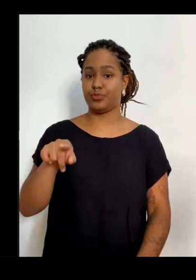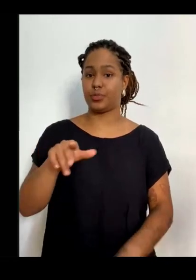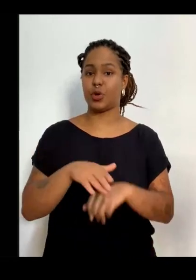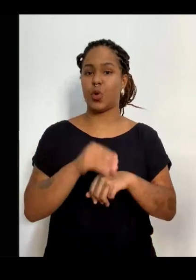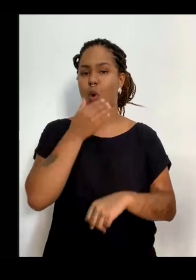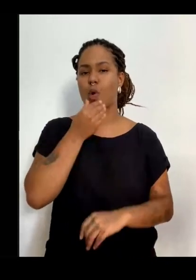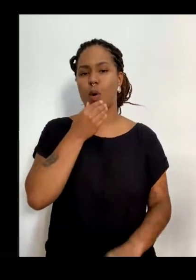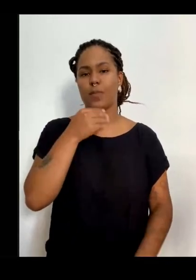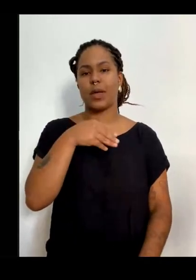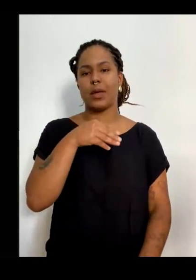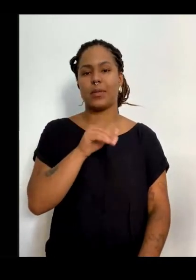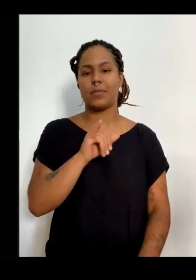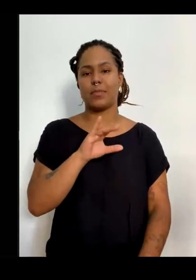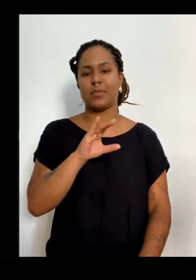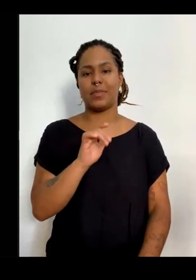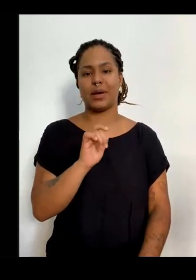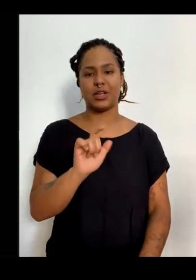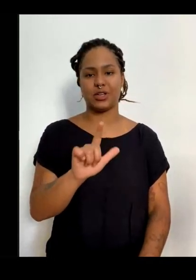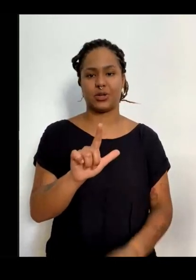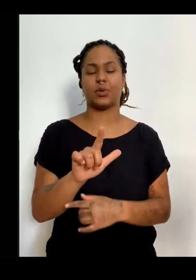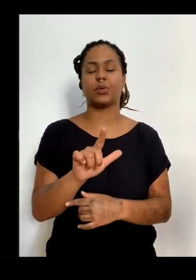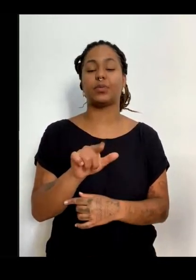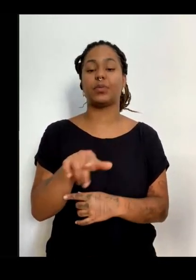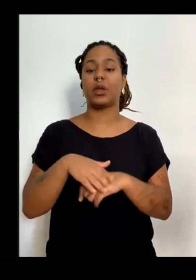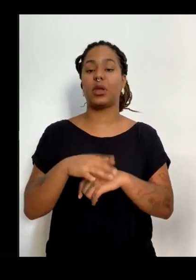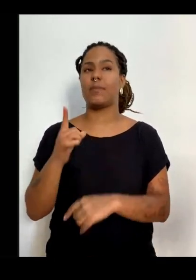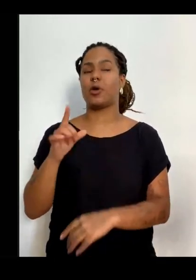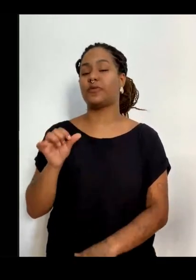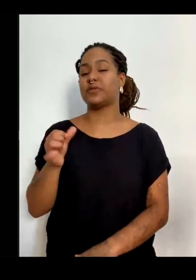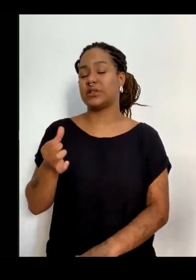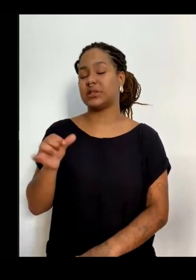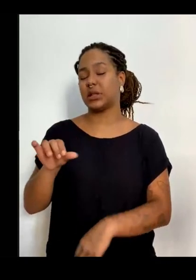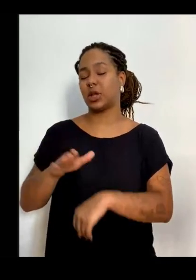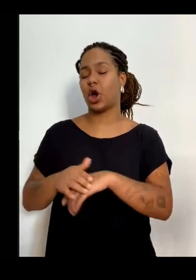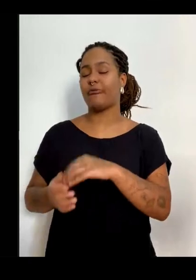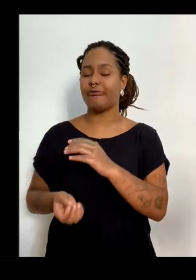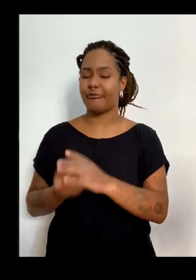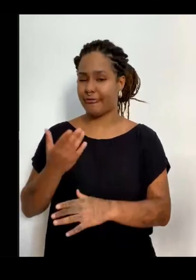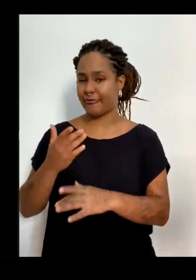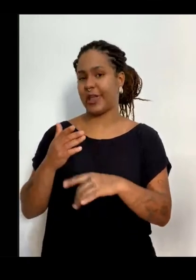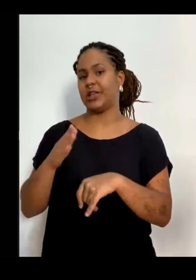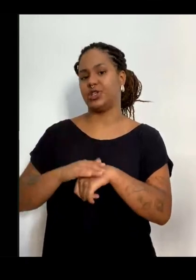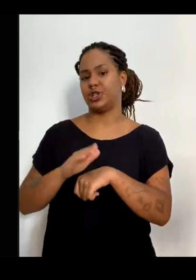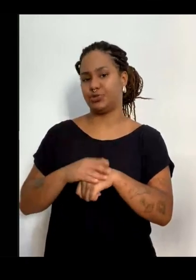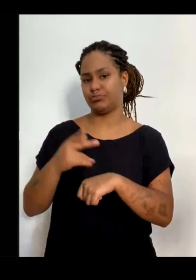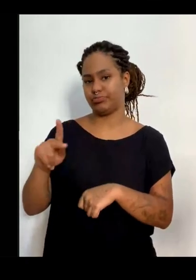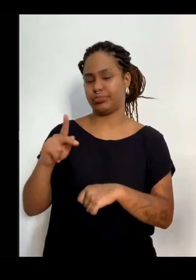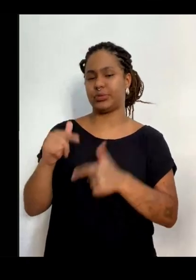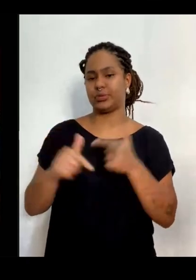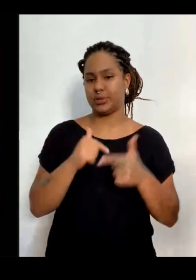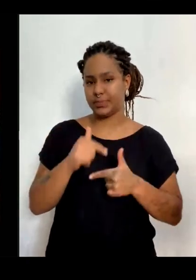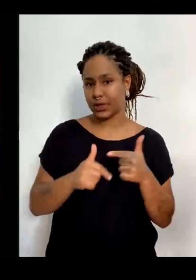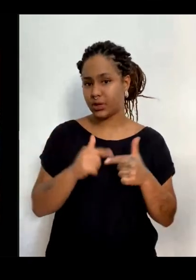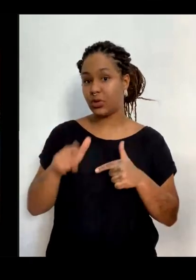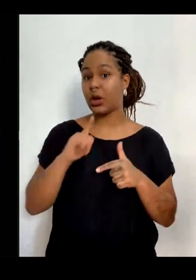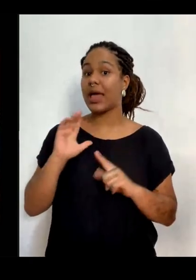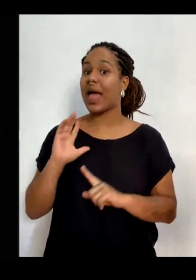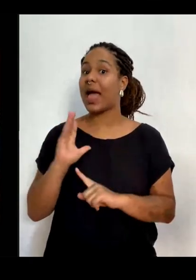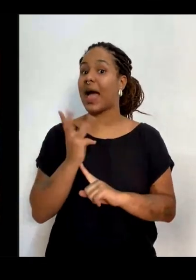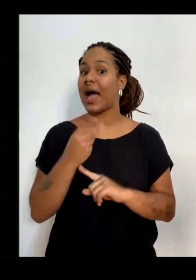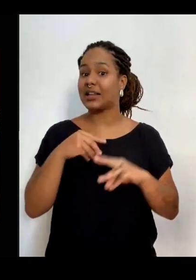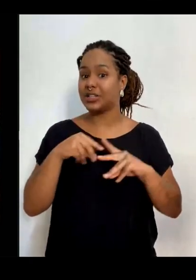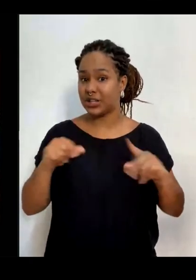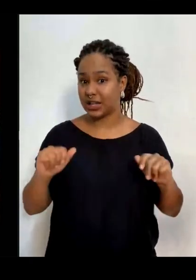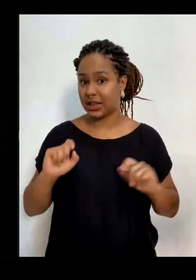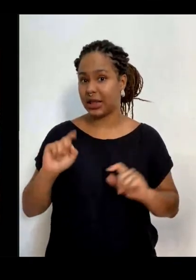this was Land art can I have the next there